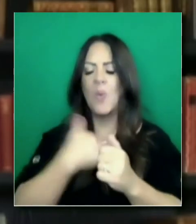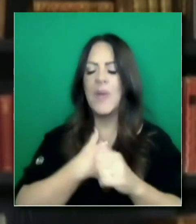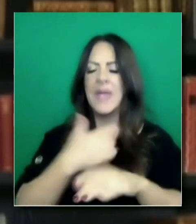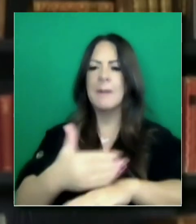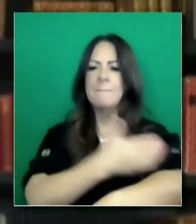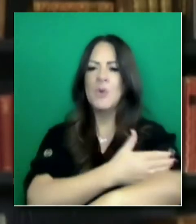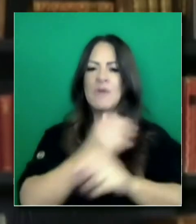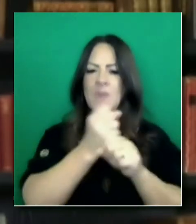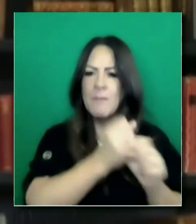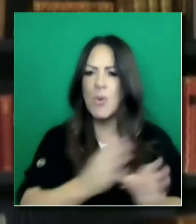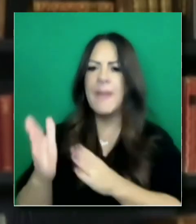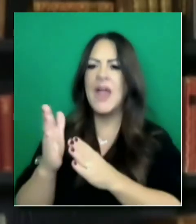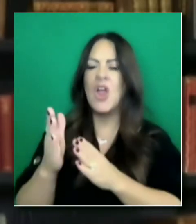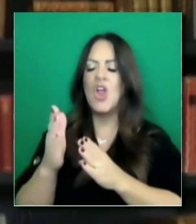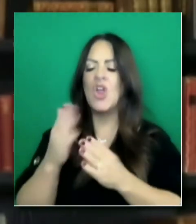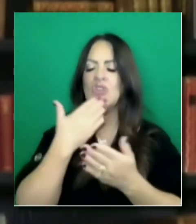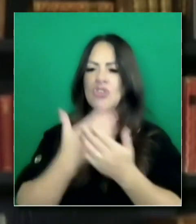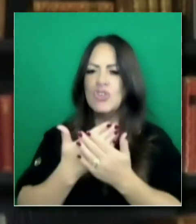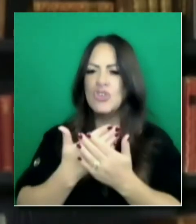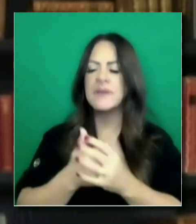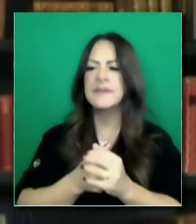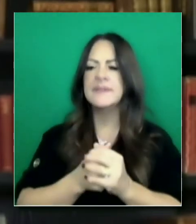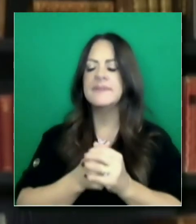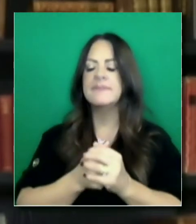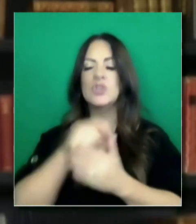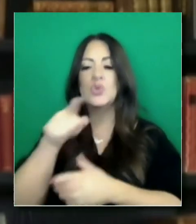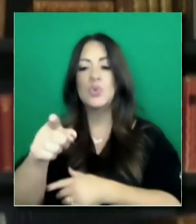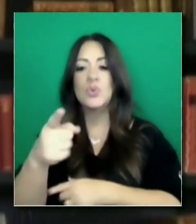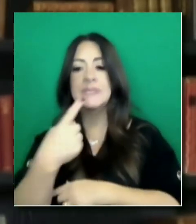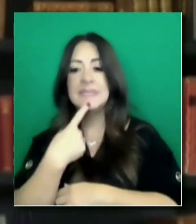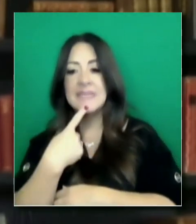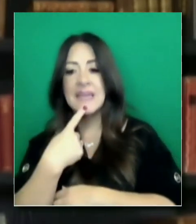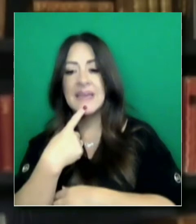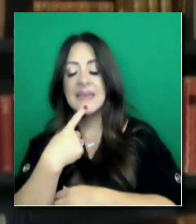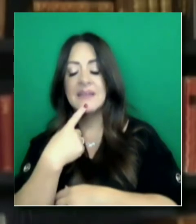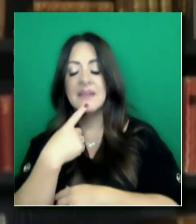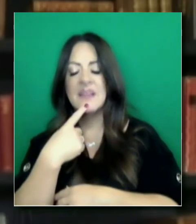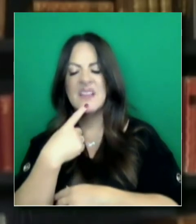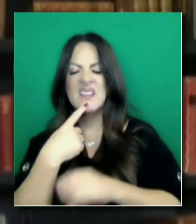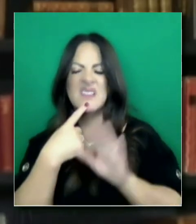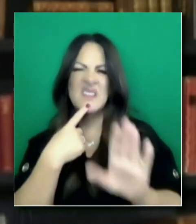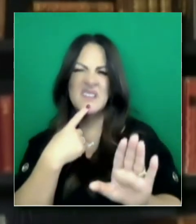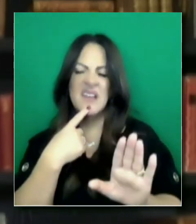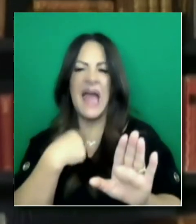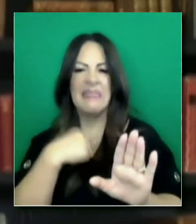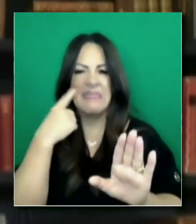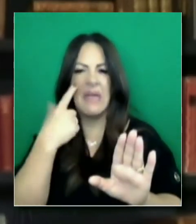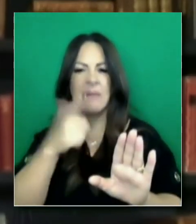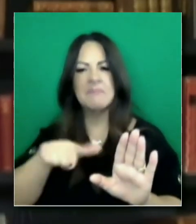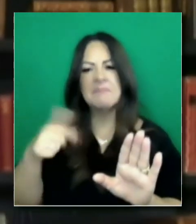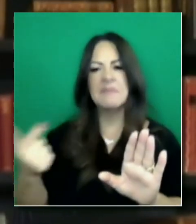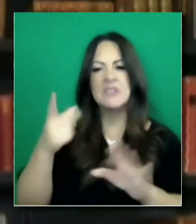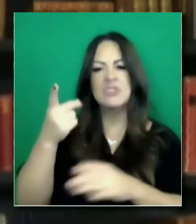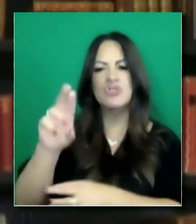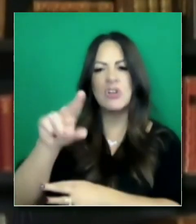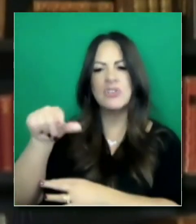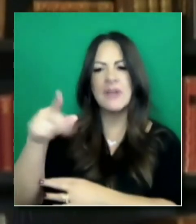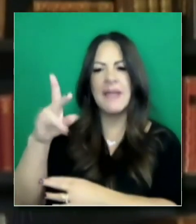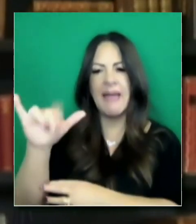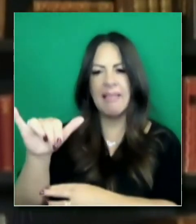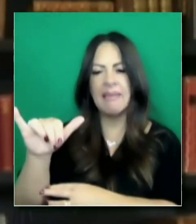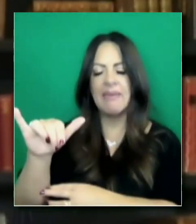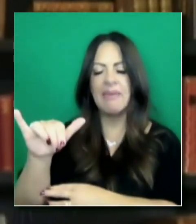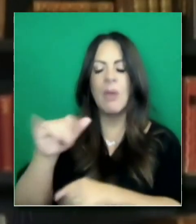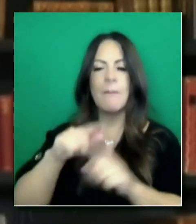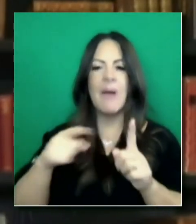our planning. As it relates to the first part of your question, I'm going to have Dr. Galley answer that, but my sense is yes,